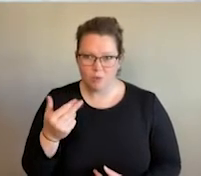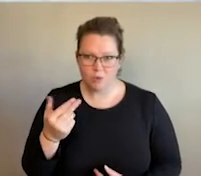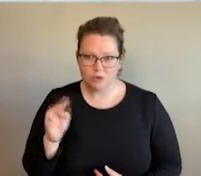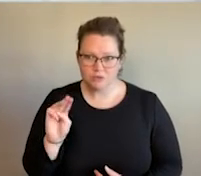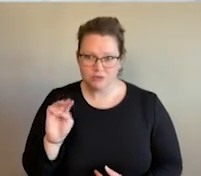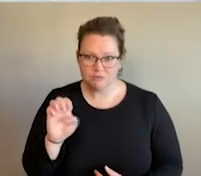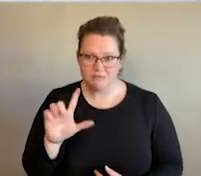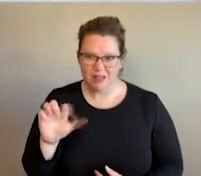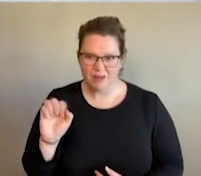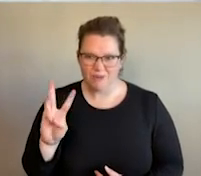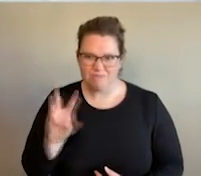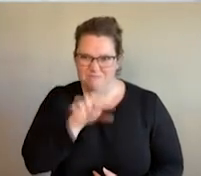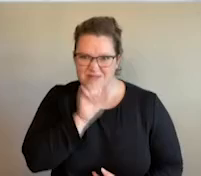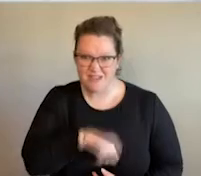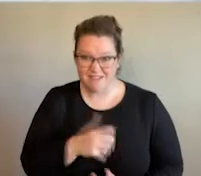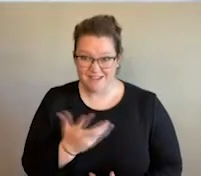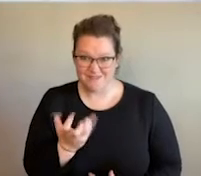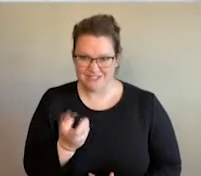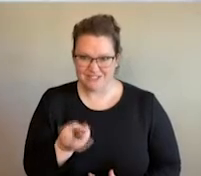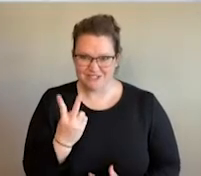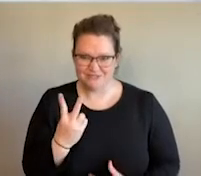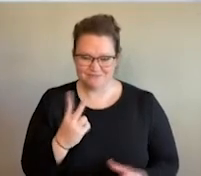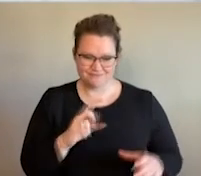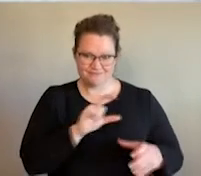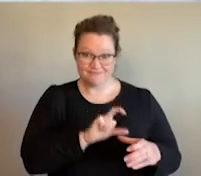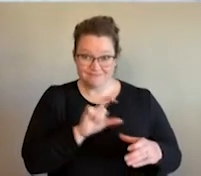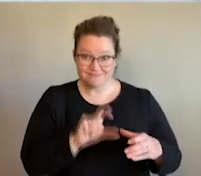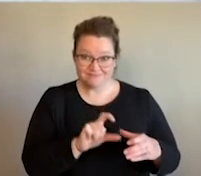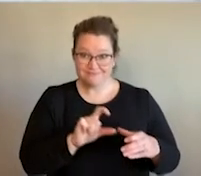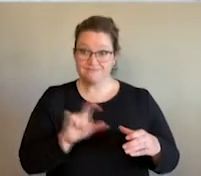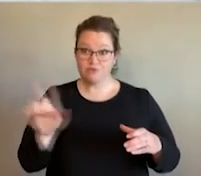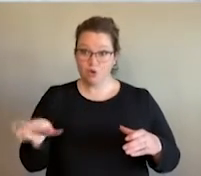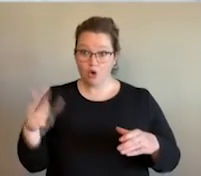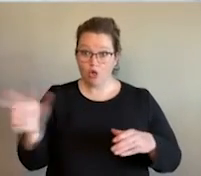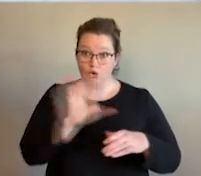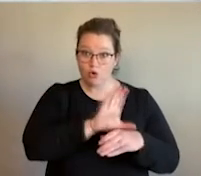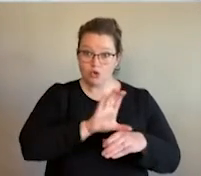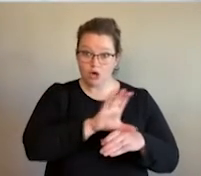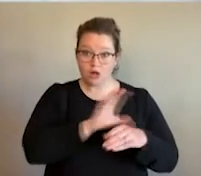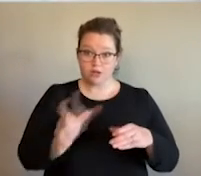Then, I'm going to place another piece of chocolate on top.